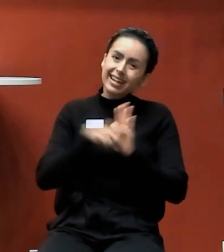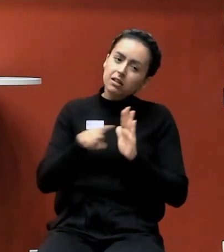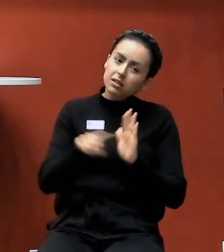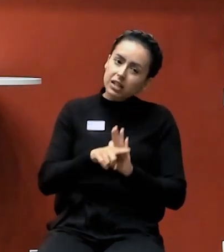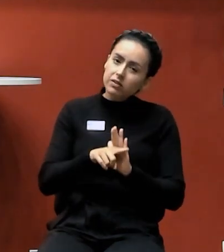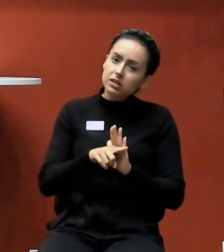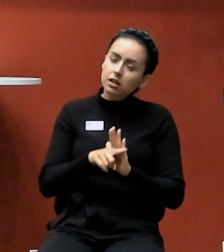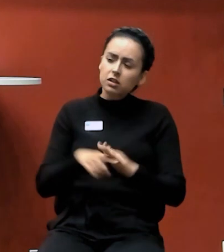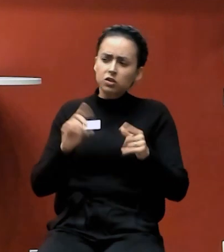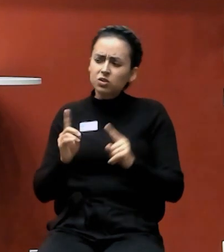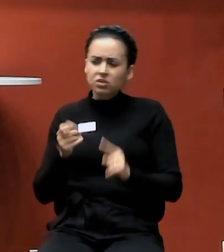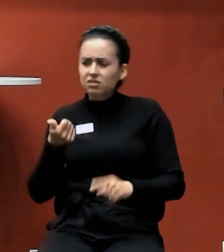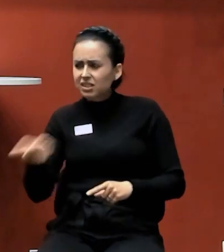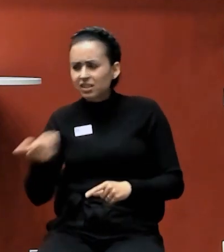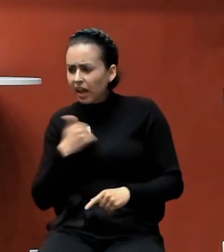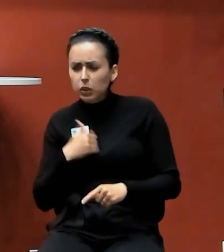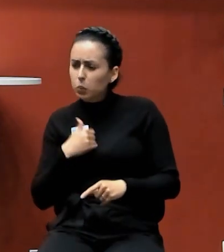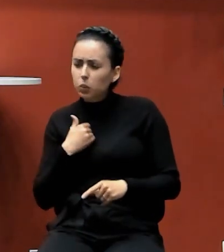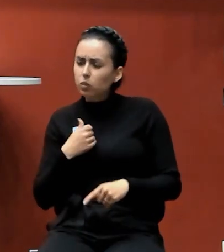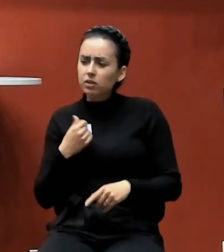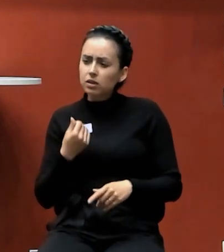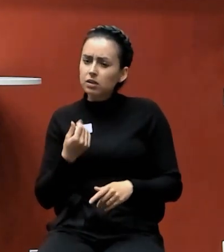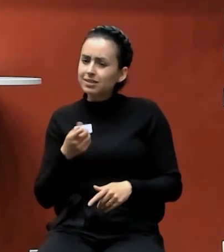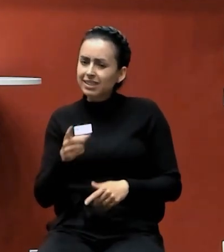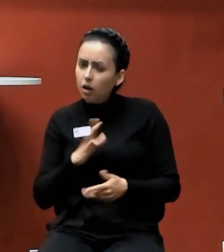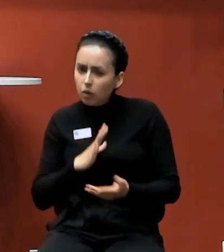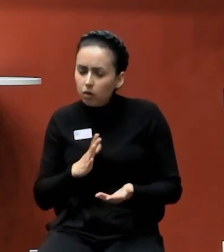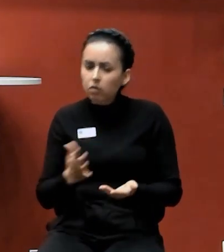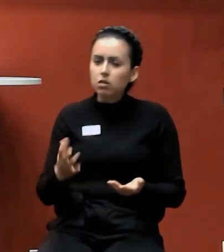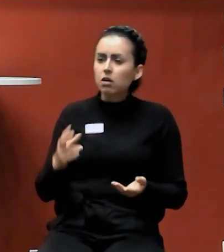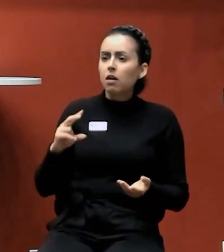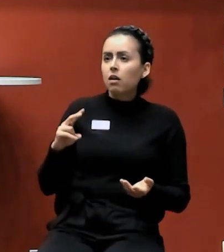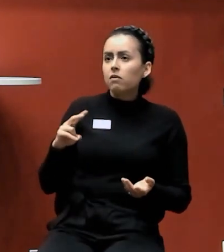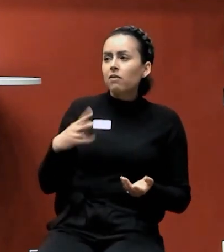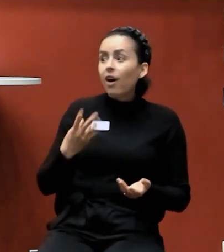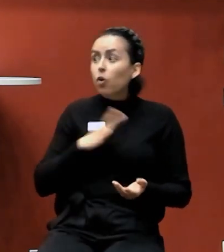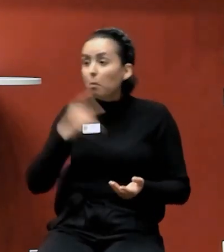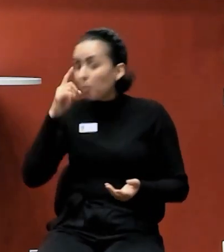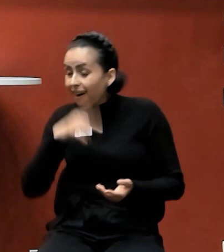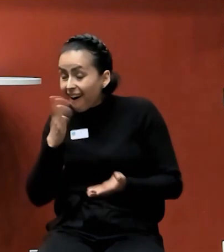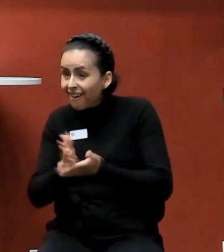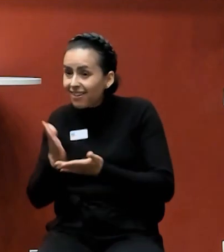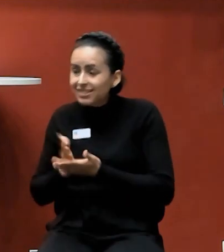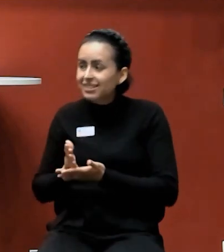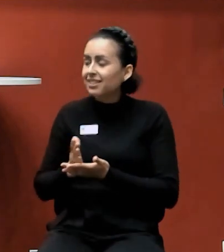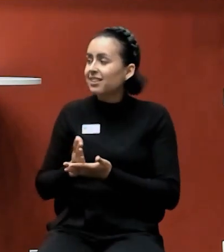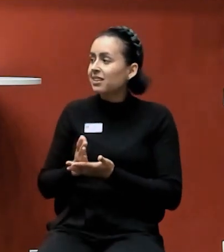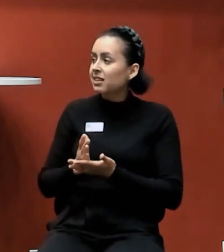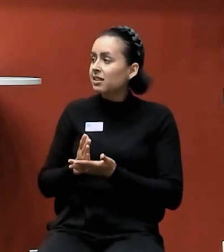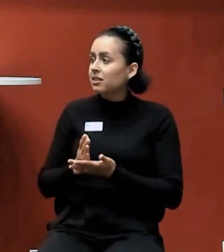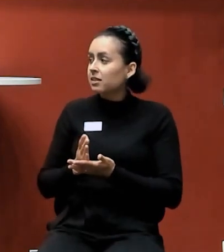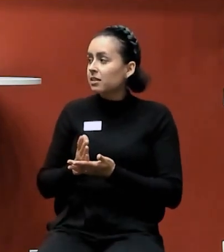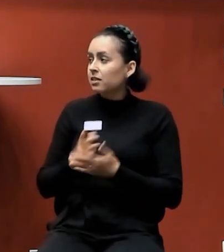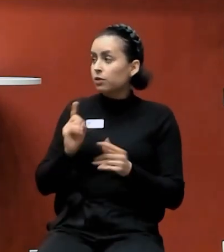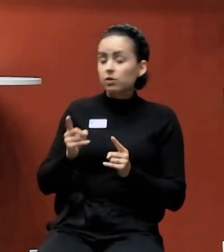if you are not feeling it and it's not it, or is it it, you just don't feel it, is it then bad? Like, if you're the only